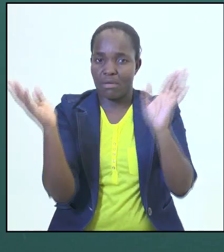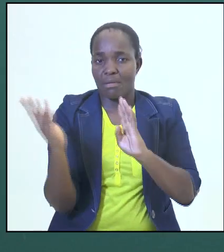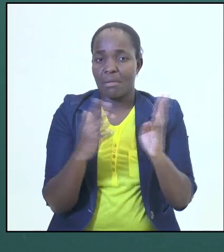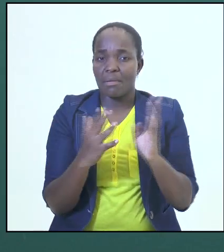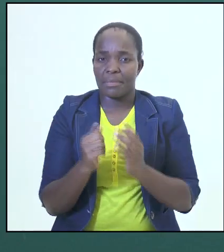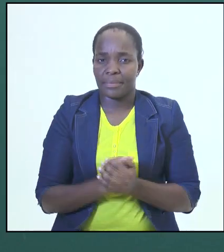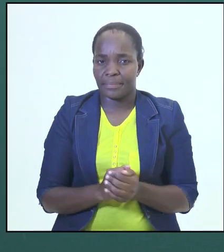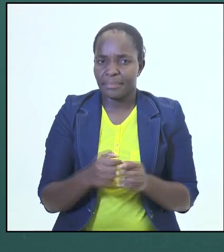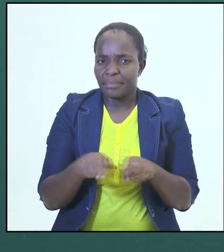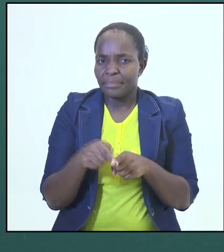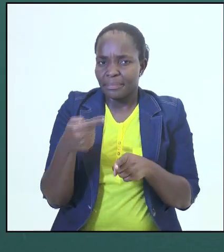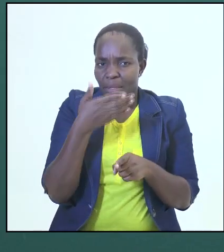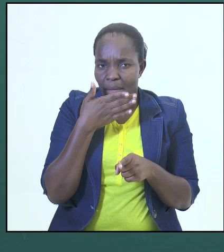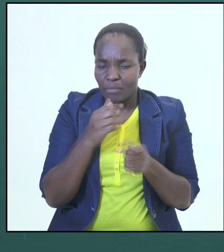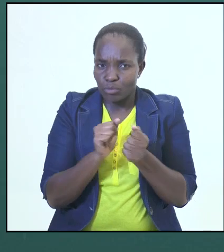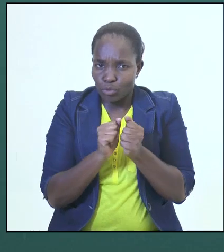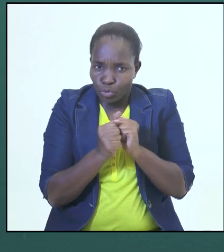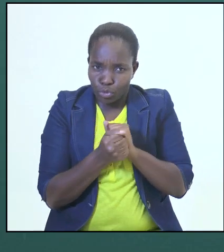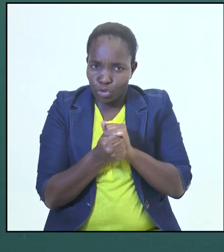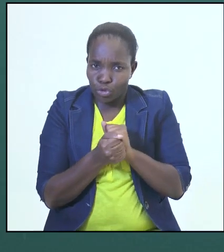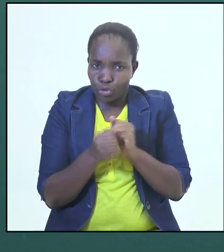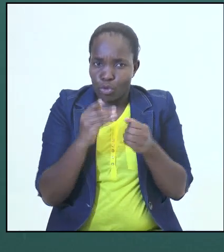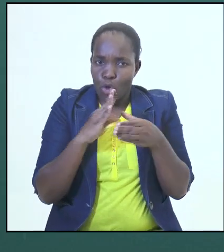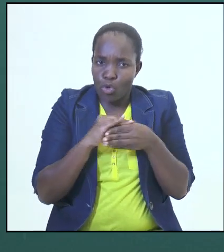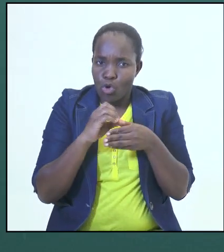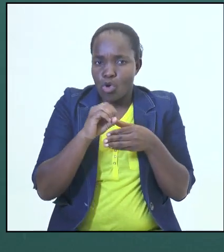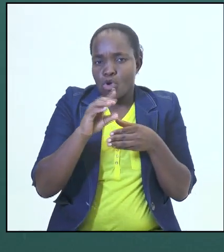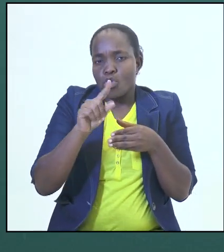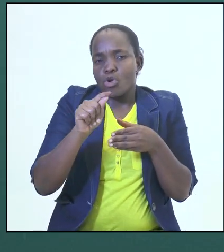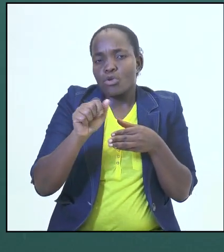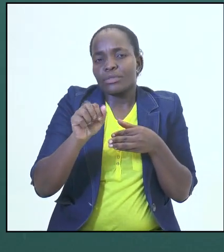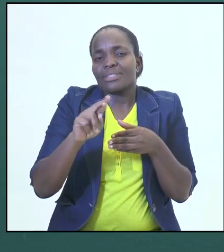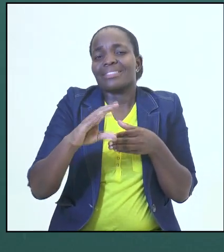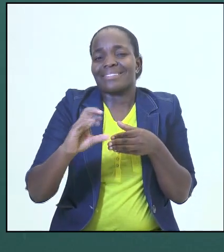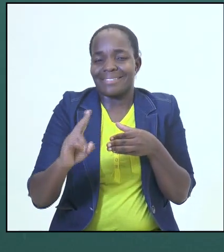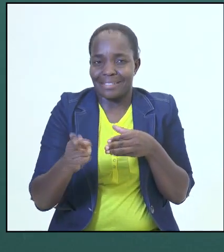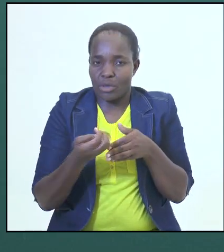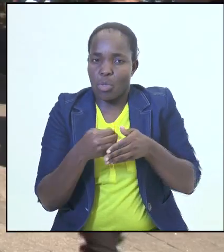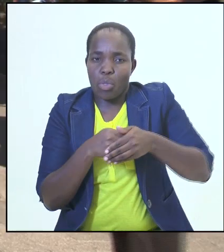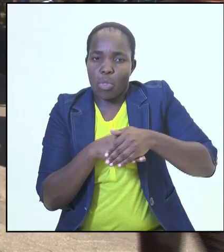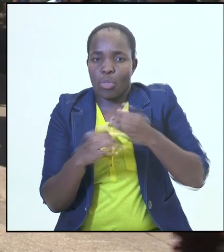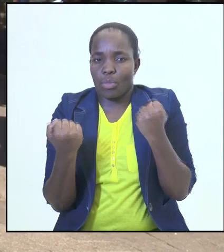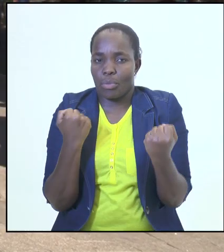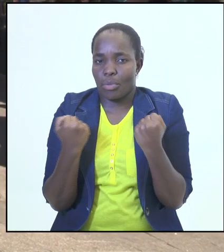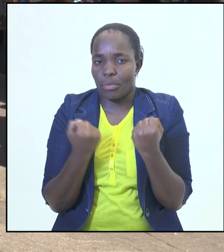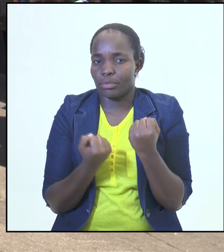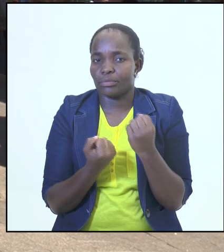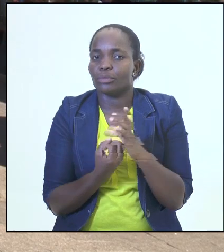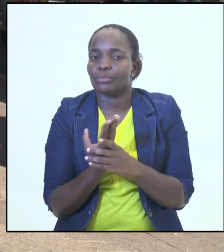The glucose produced can be turned into starch, which is stored energy in the plant.